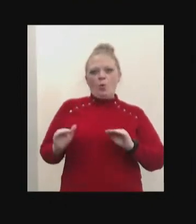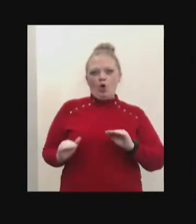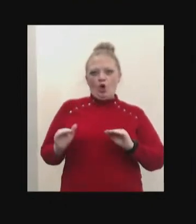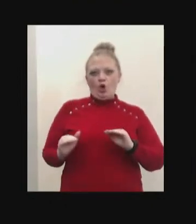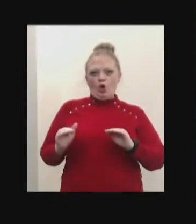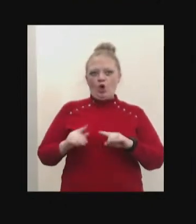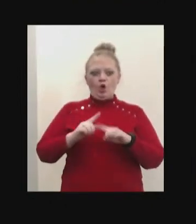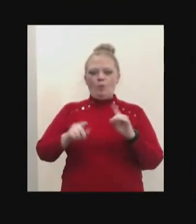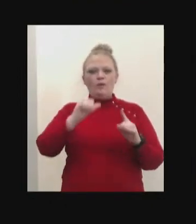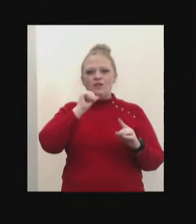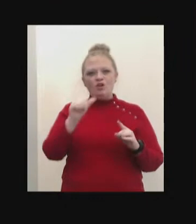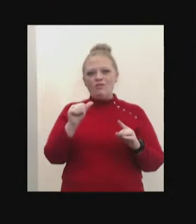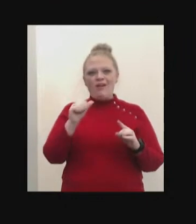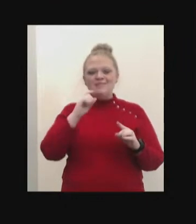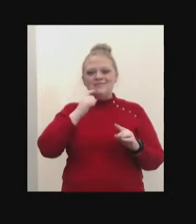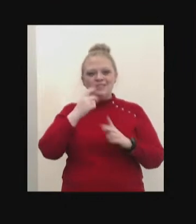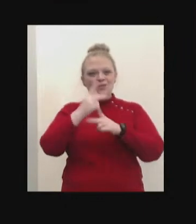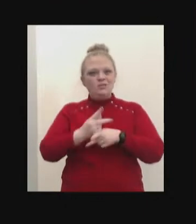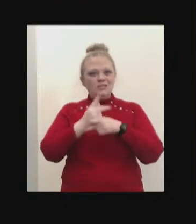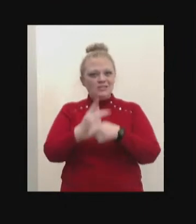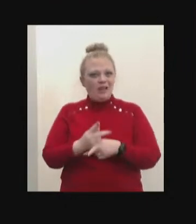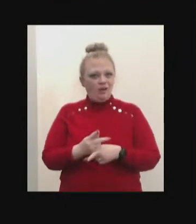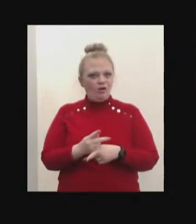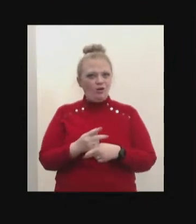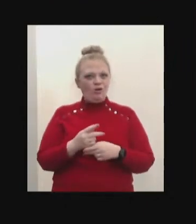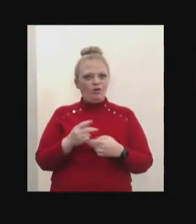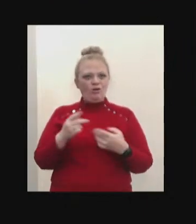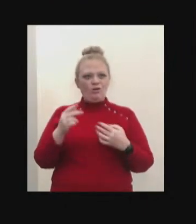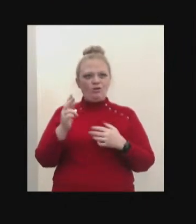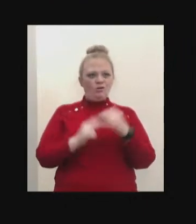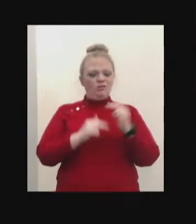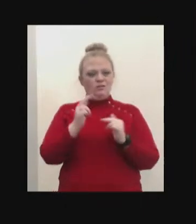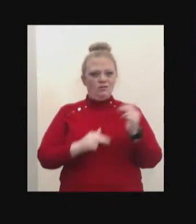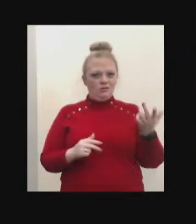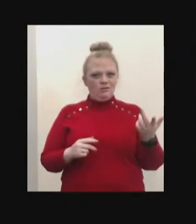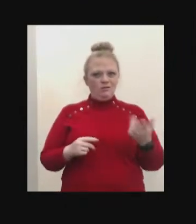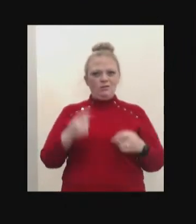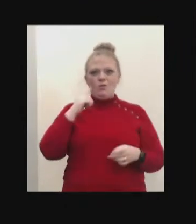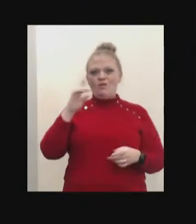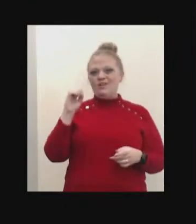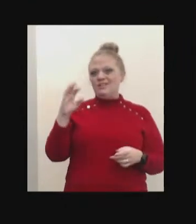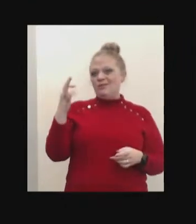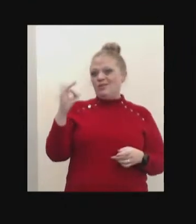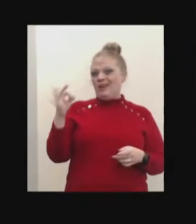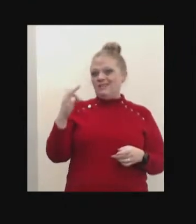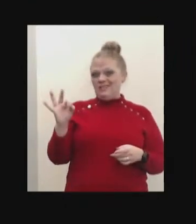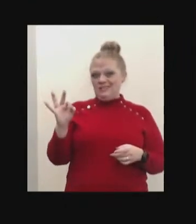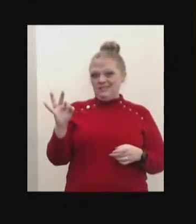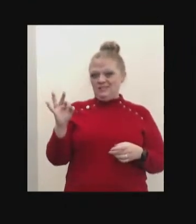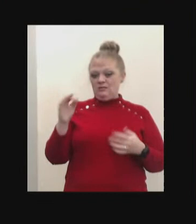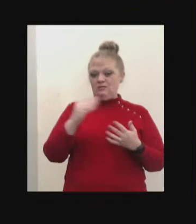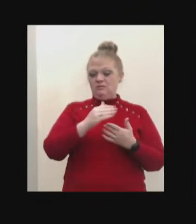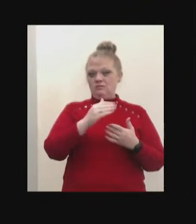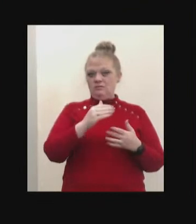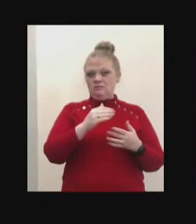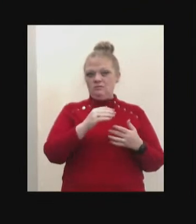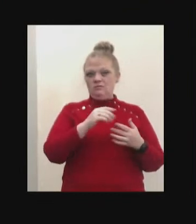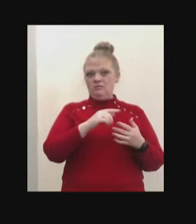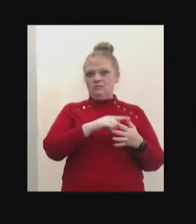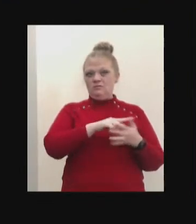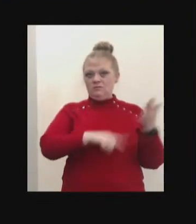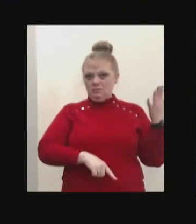care facilities that get most of our folks. For the 19th, the following hospitals had every ICU